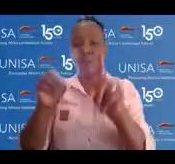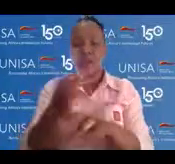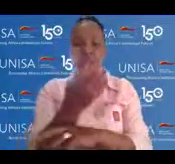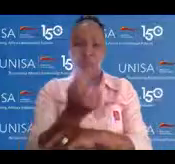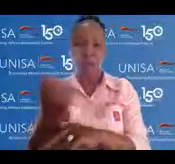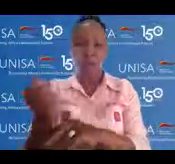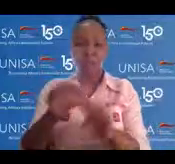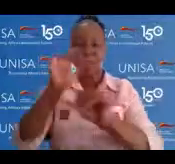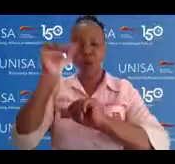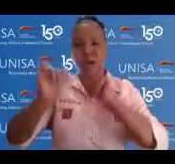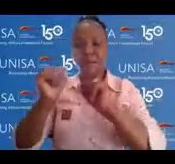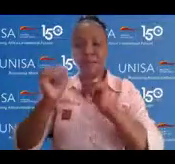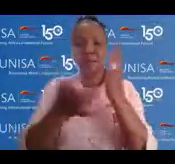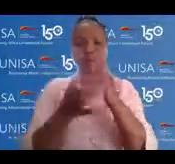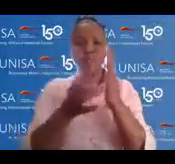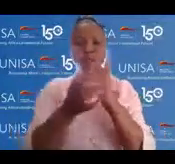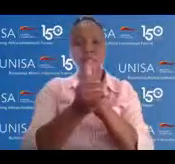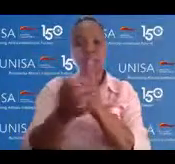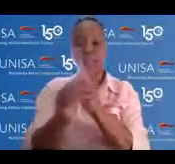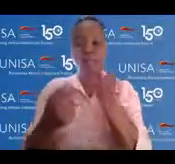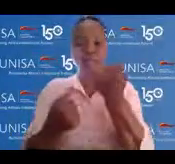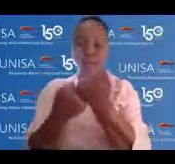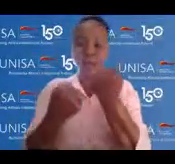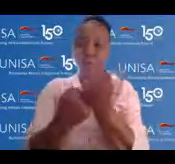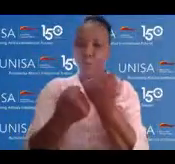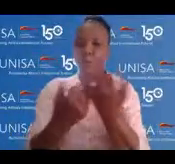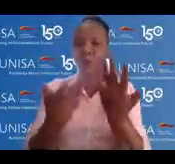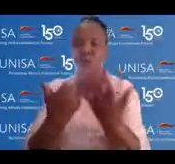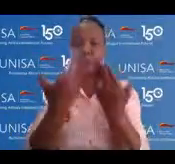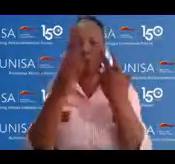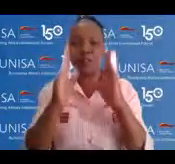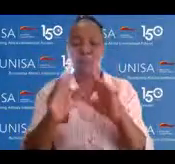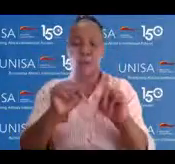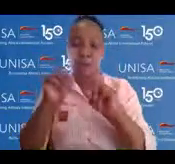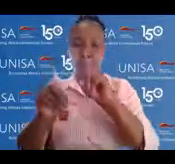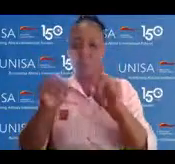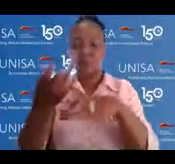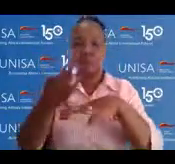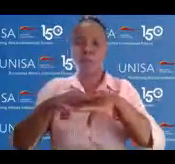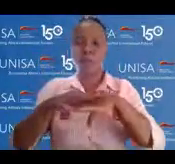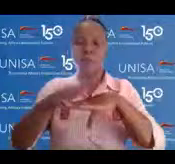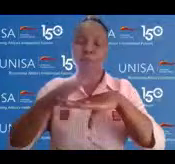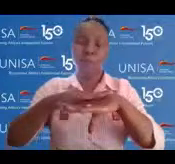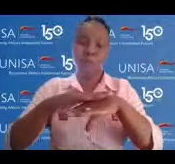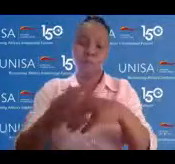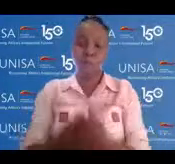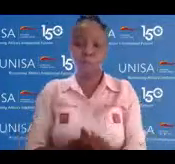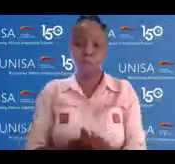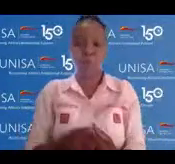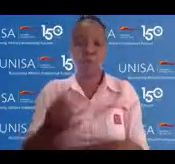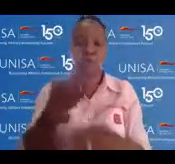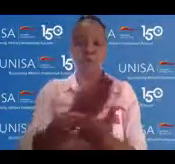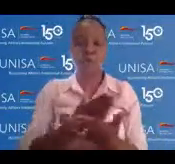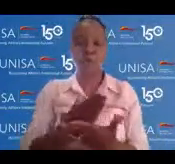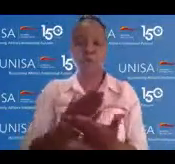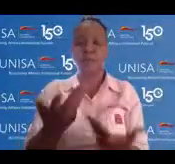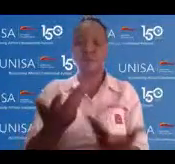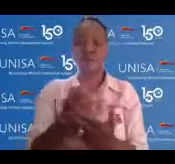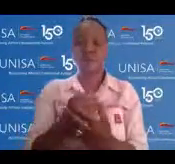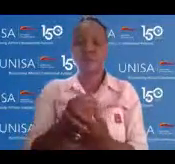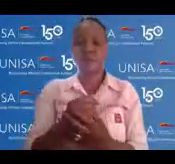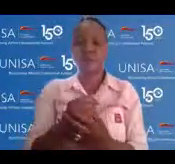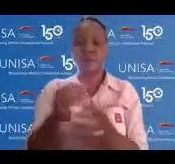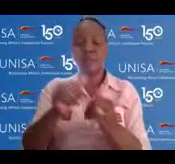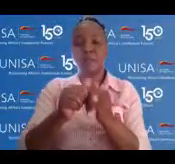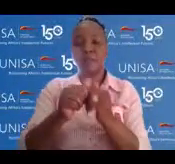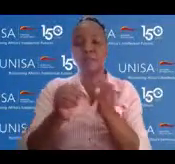technical skills to support to student queries, etc. Now, on behalf of the Vice Principal of Teaching and Learning, Community